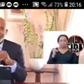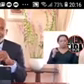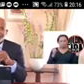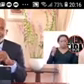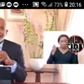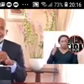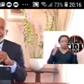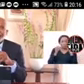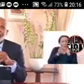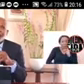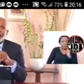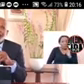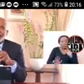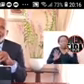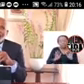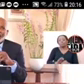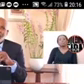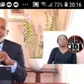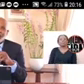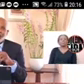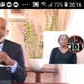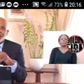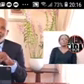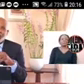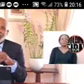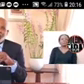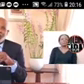simple. Now, when you